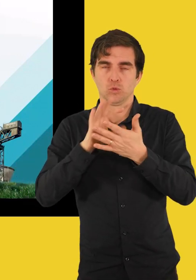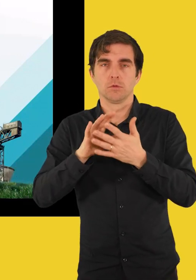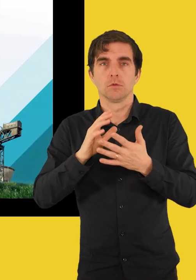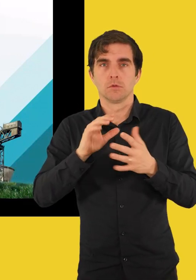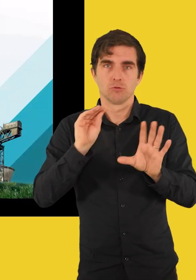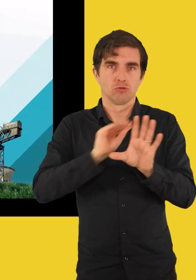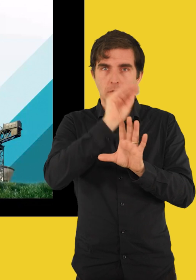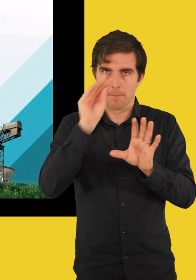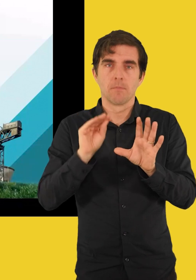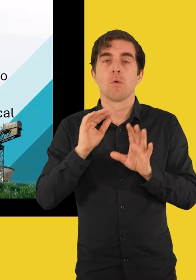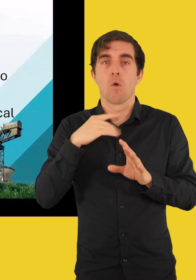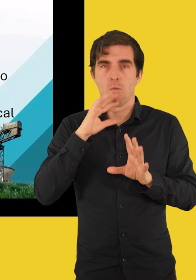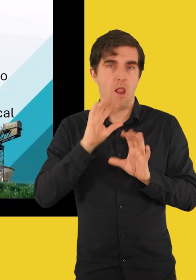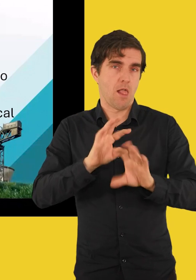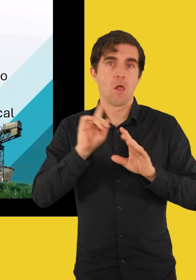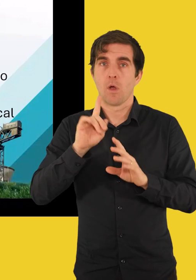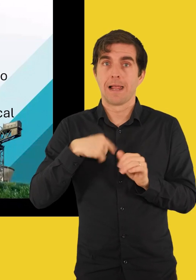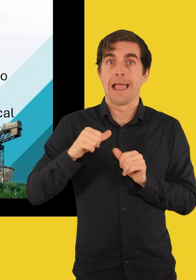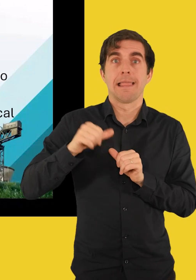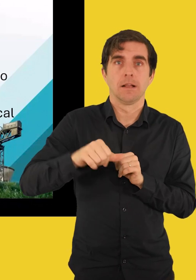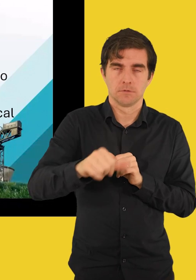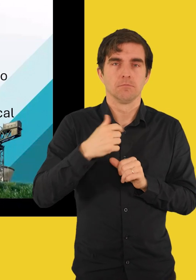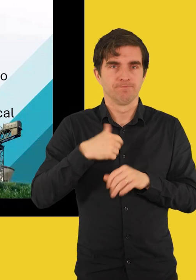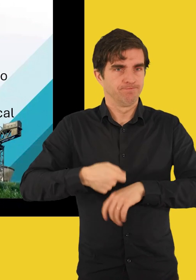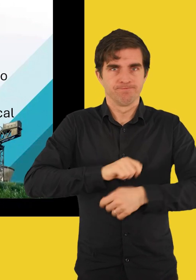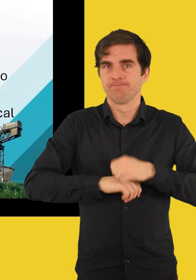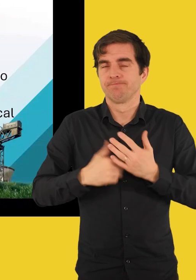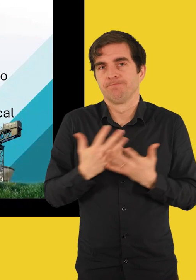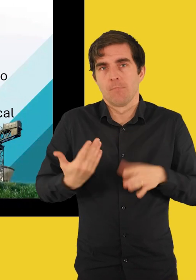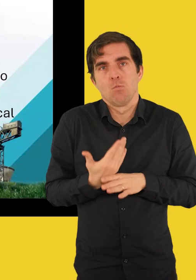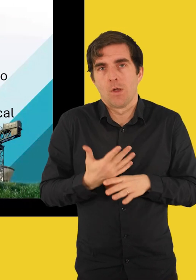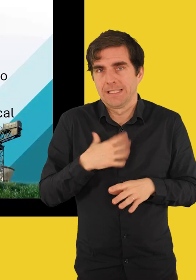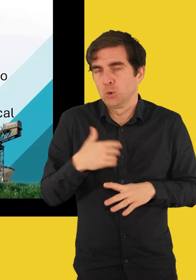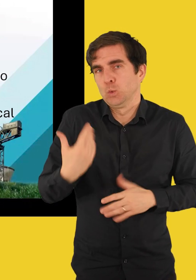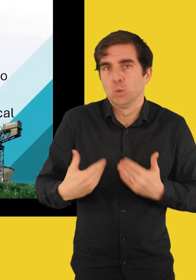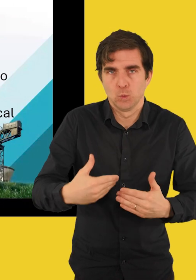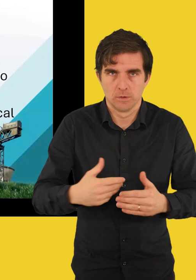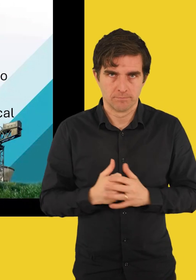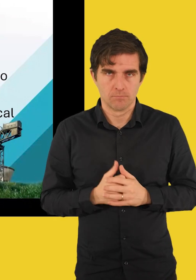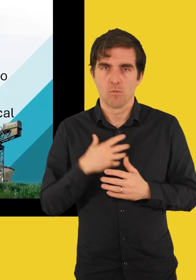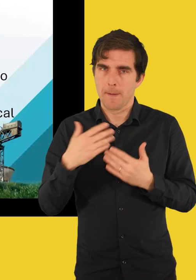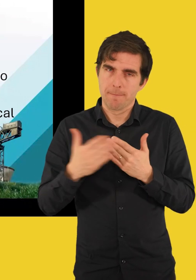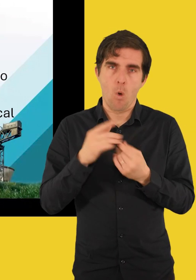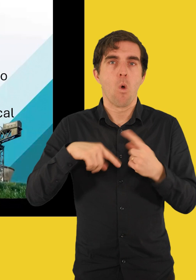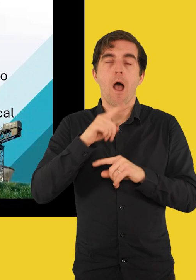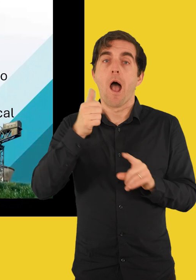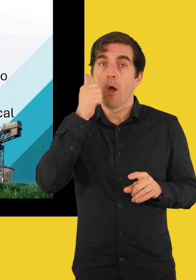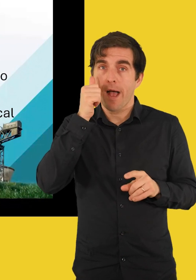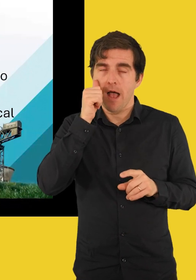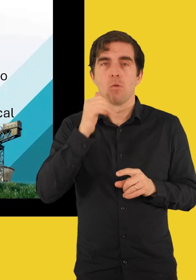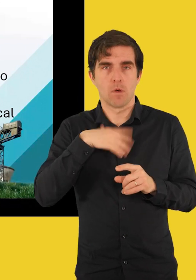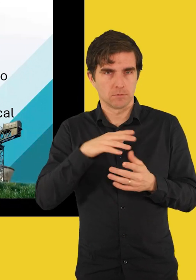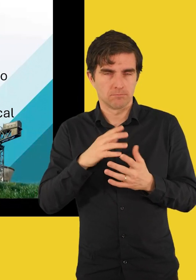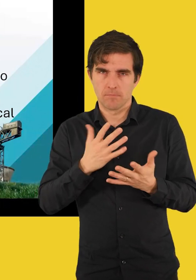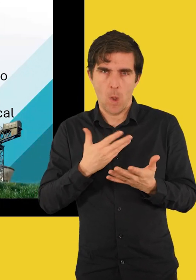diagram. So just to kind of sum up our next steps, that we've got work to do to continue to raise